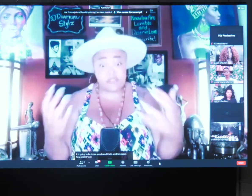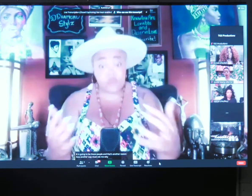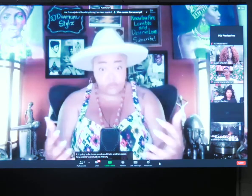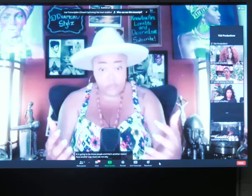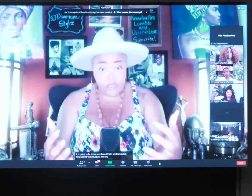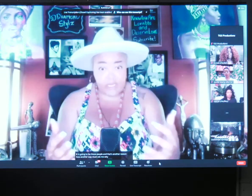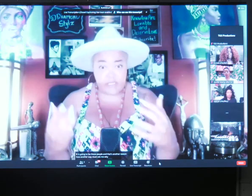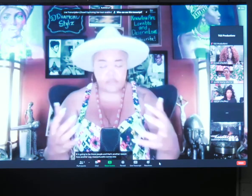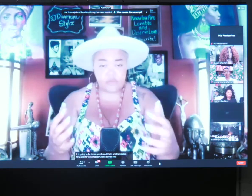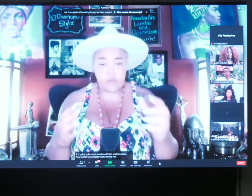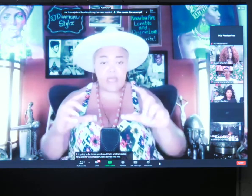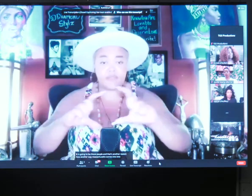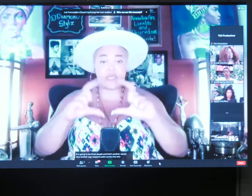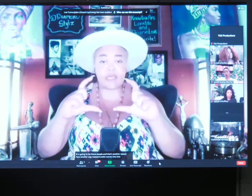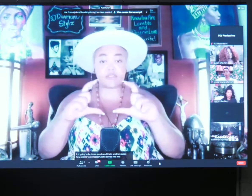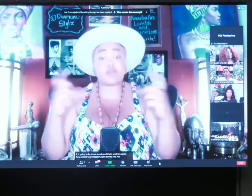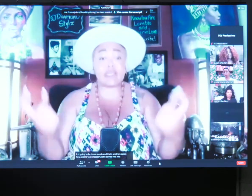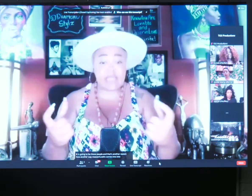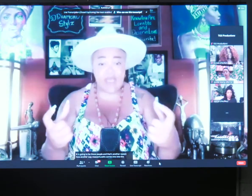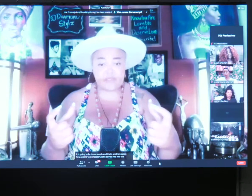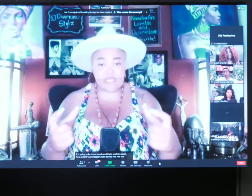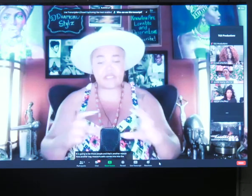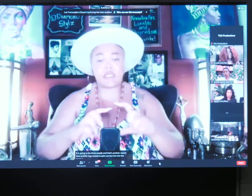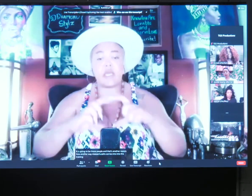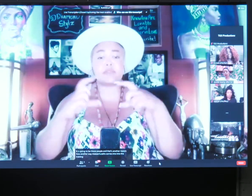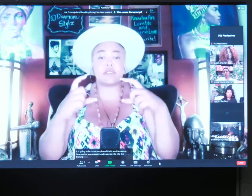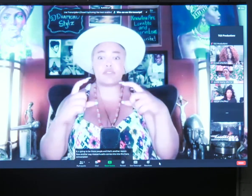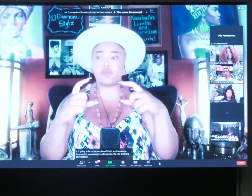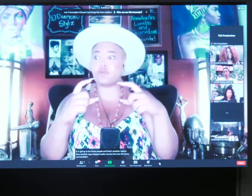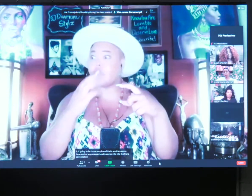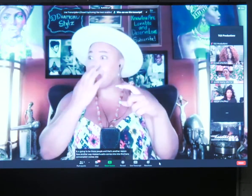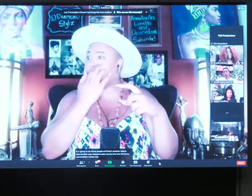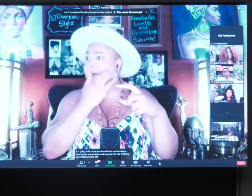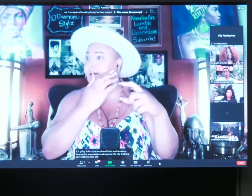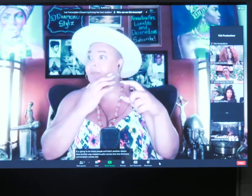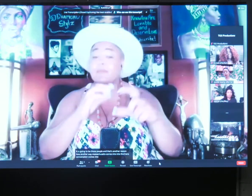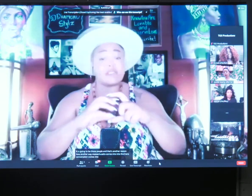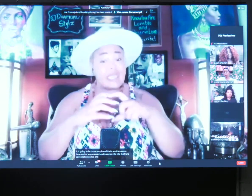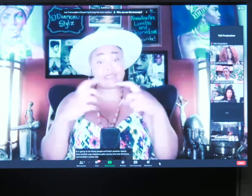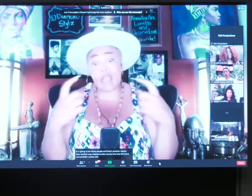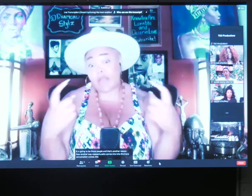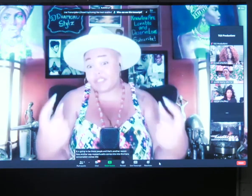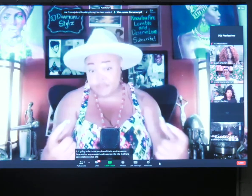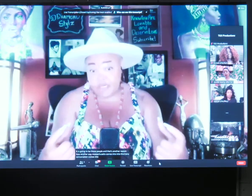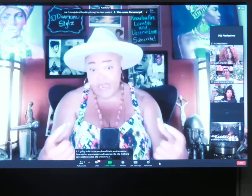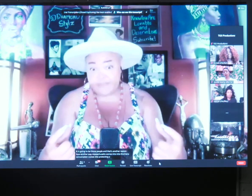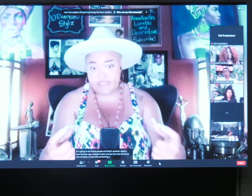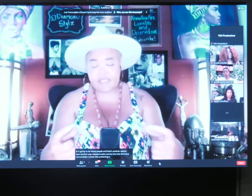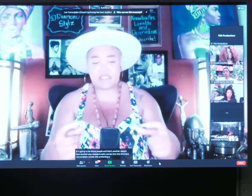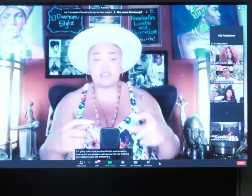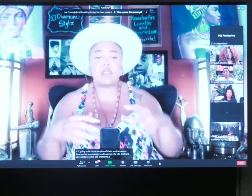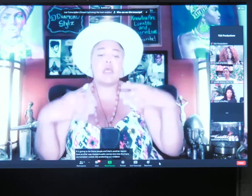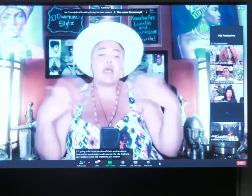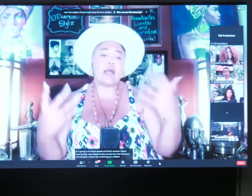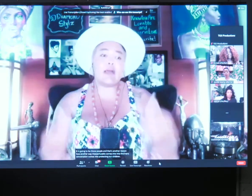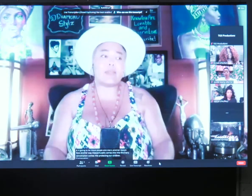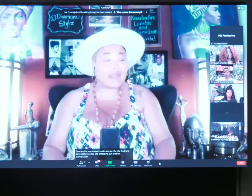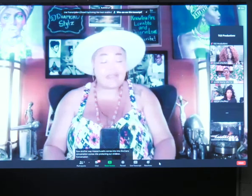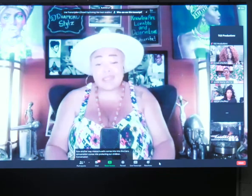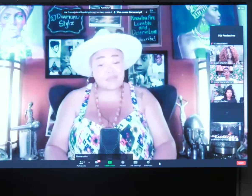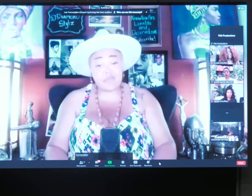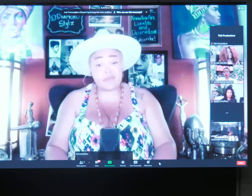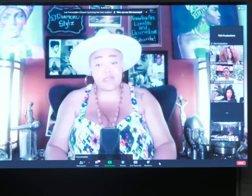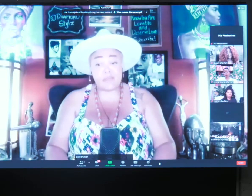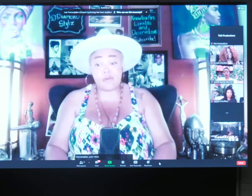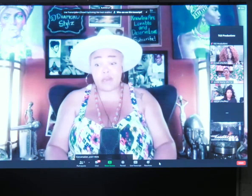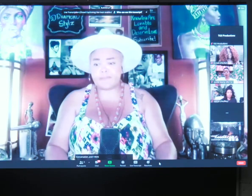into the trans conversation, comes into protecting our children conversation. And I think this is